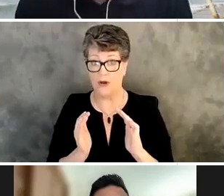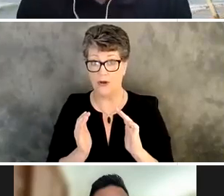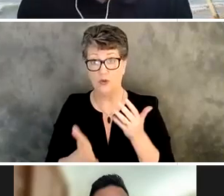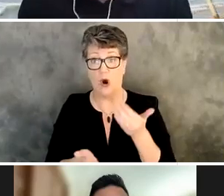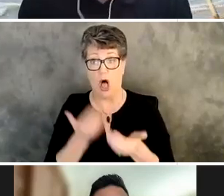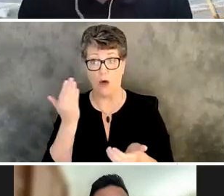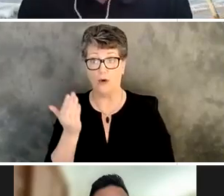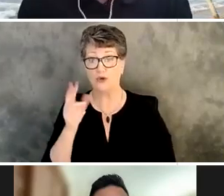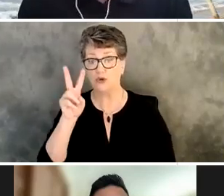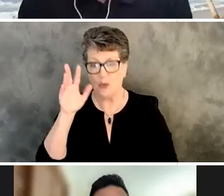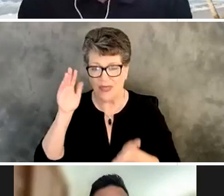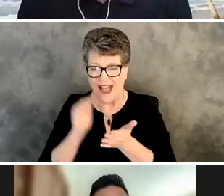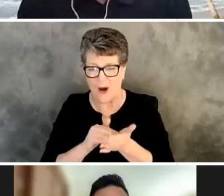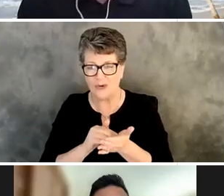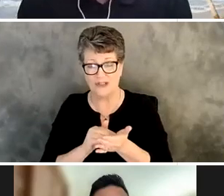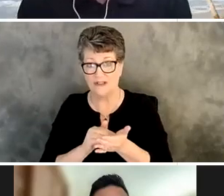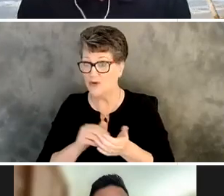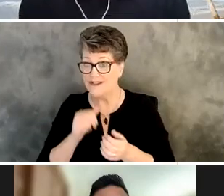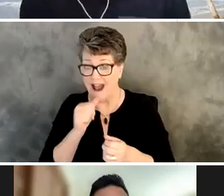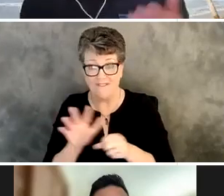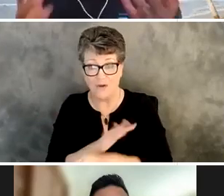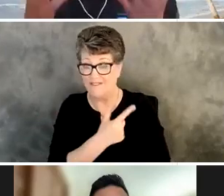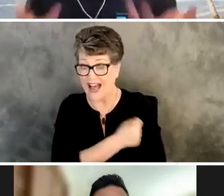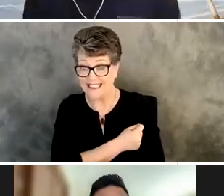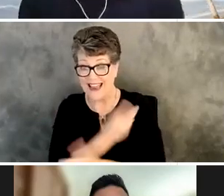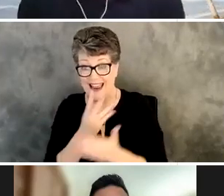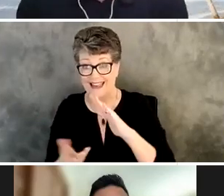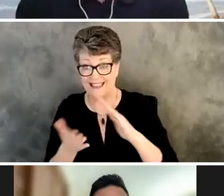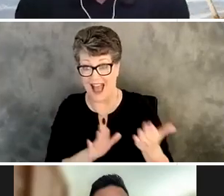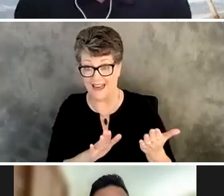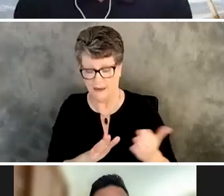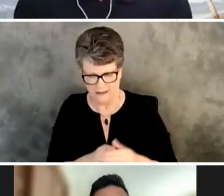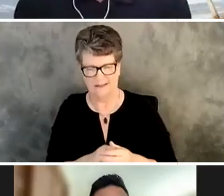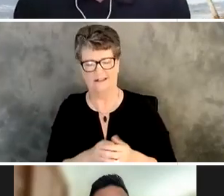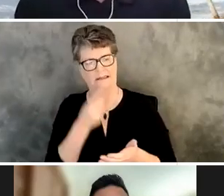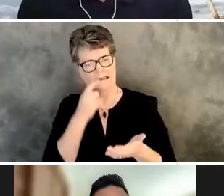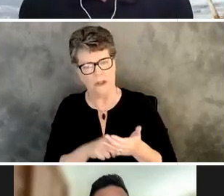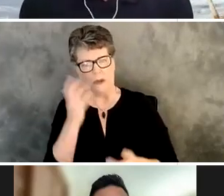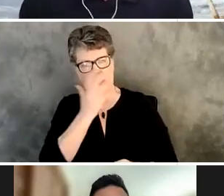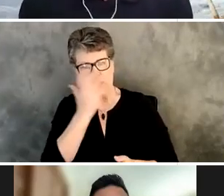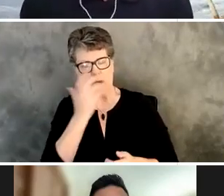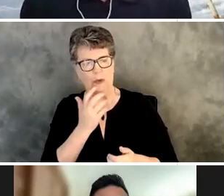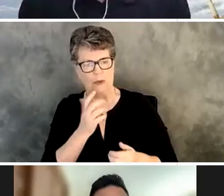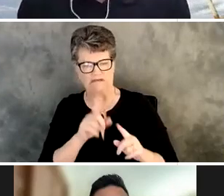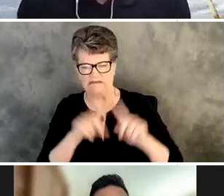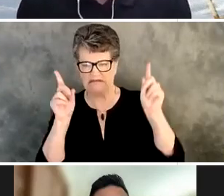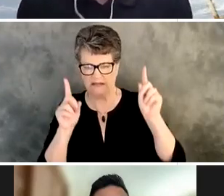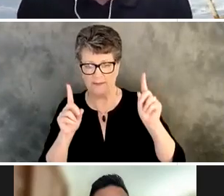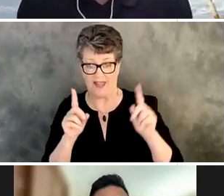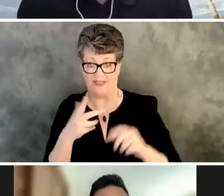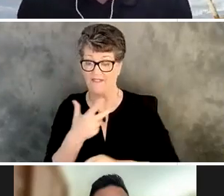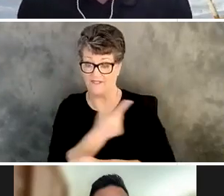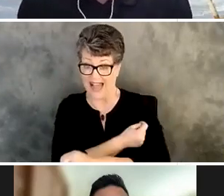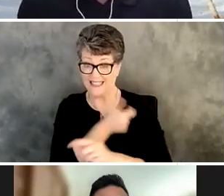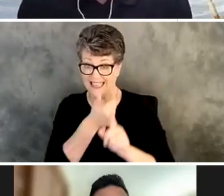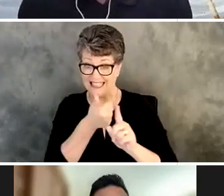almost 2,000 who are not fully vaccinated. So as you can see here, the vaccines do have